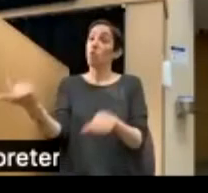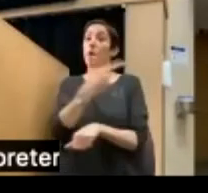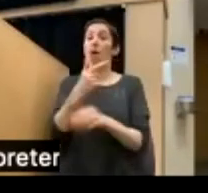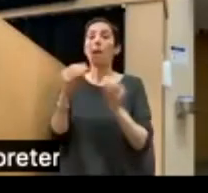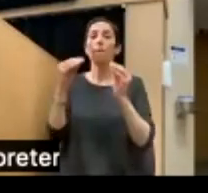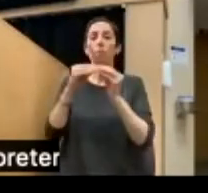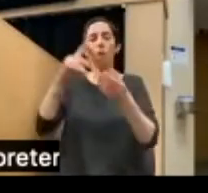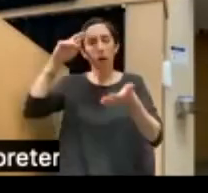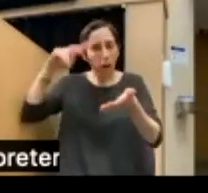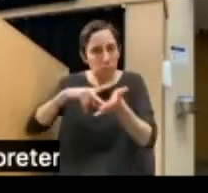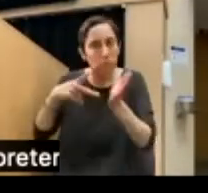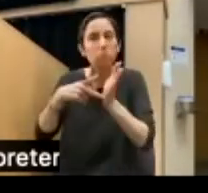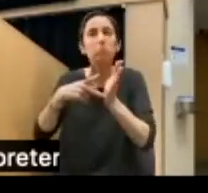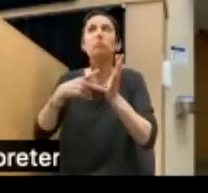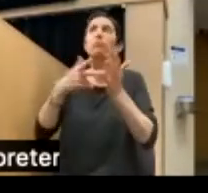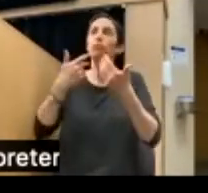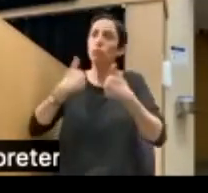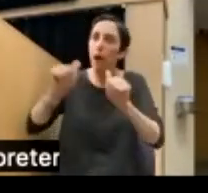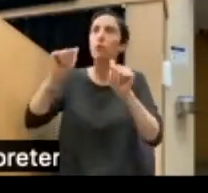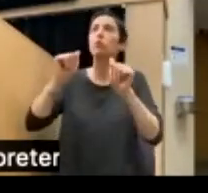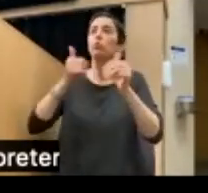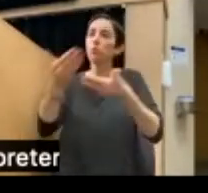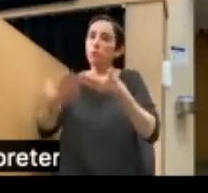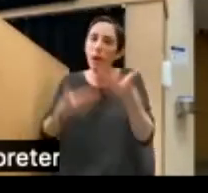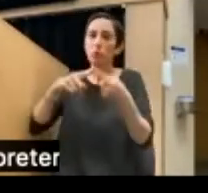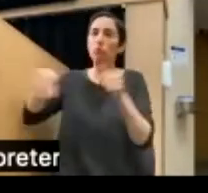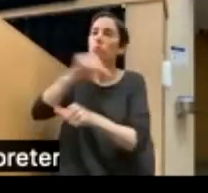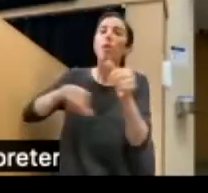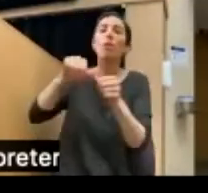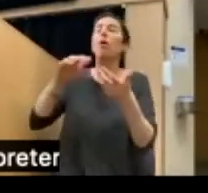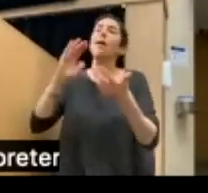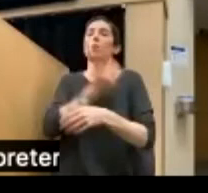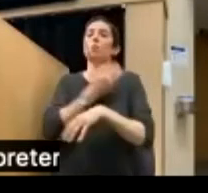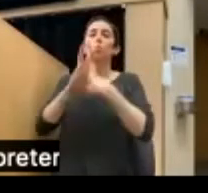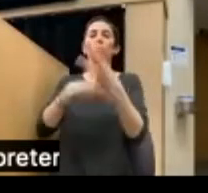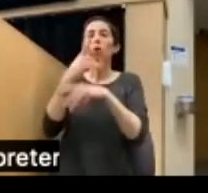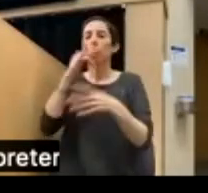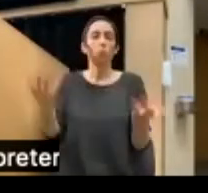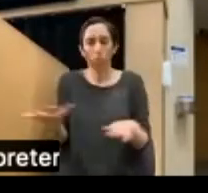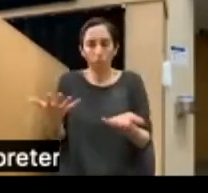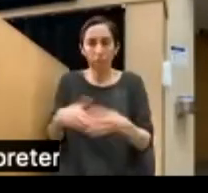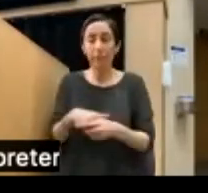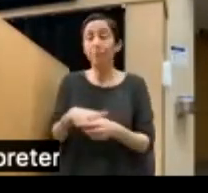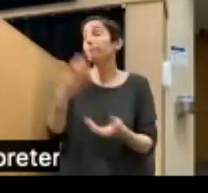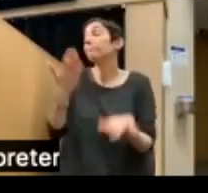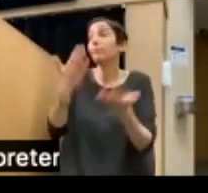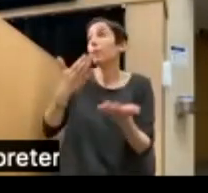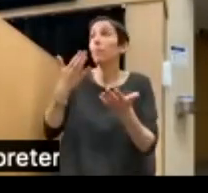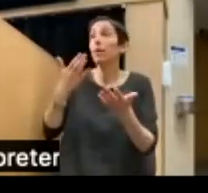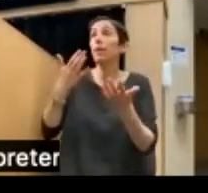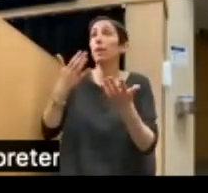more intentional about kindness. And, you know, maybe it's that every child or every